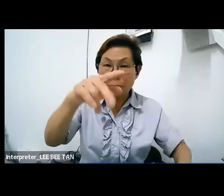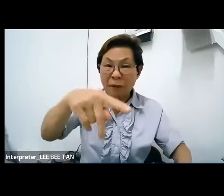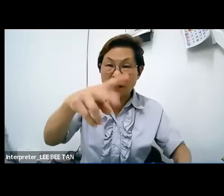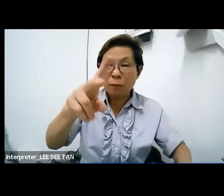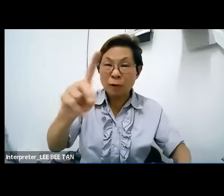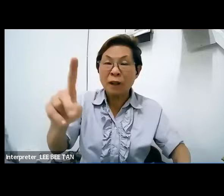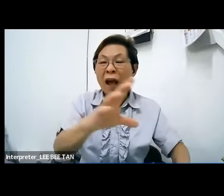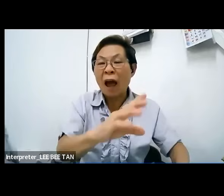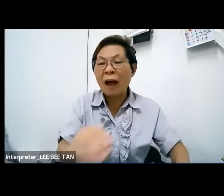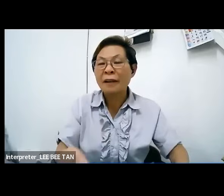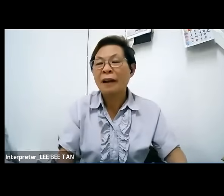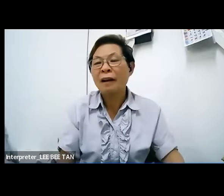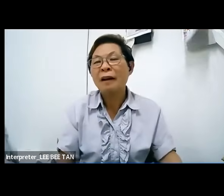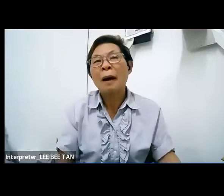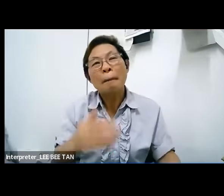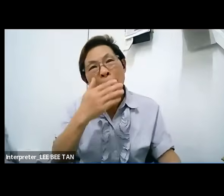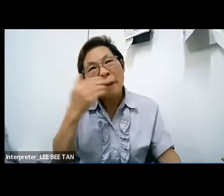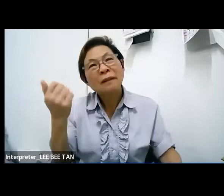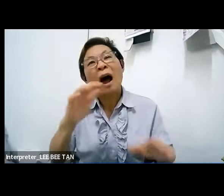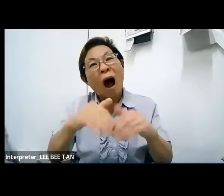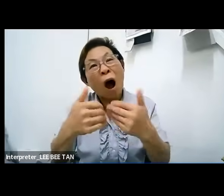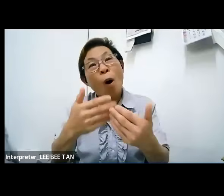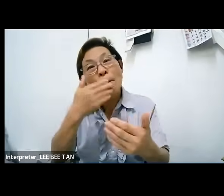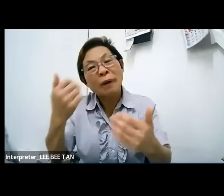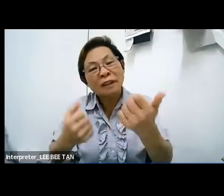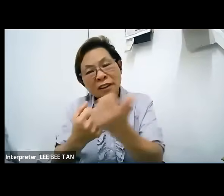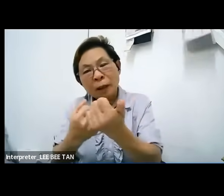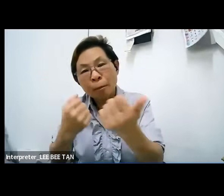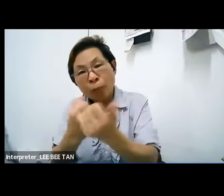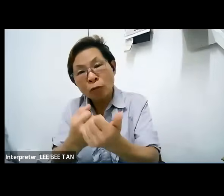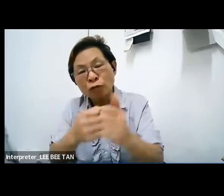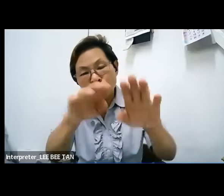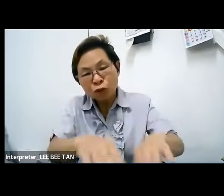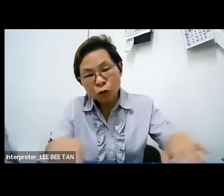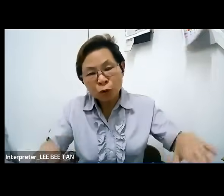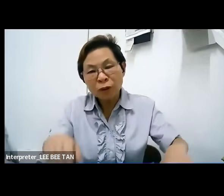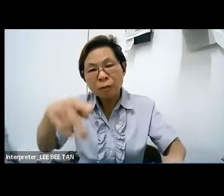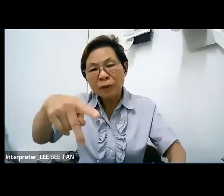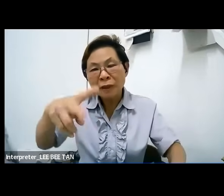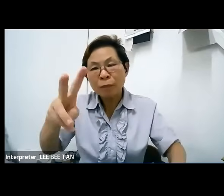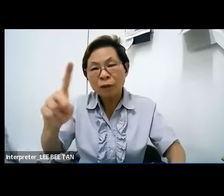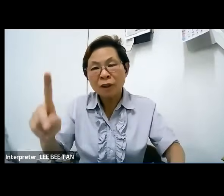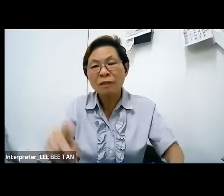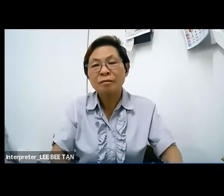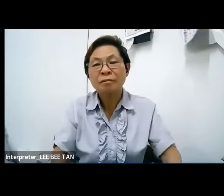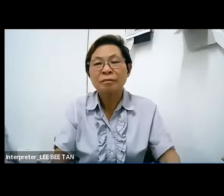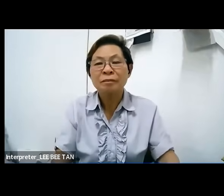on how to better support our children or learners with disabilities with better opportunity in